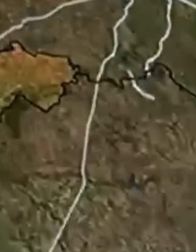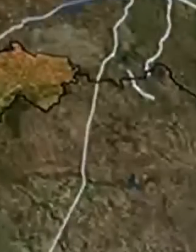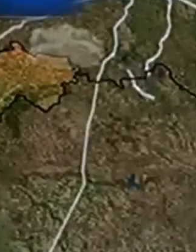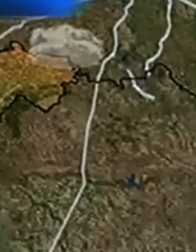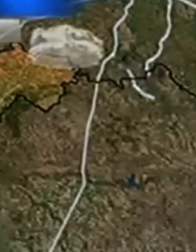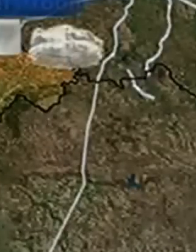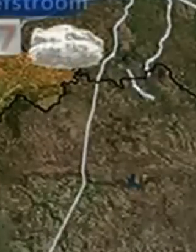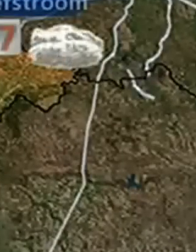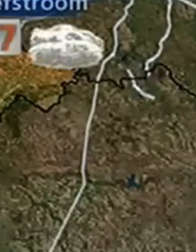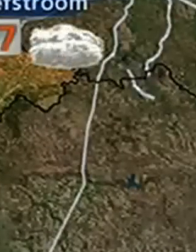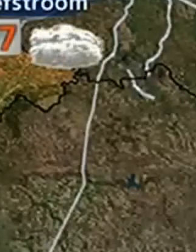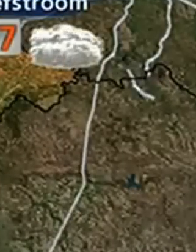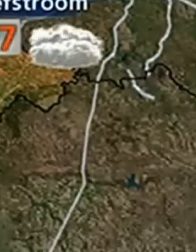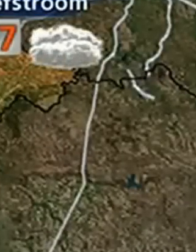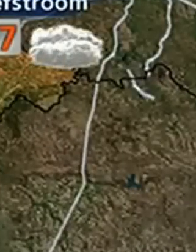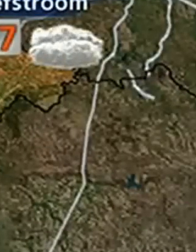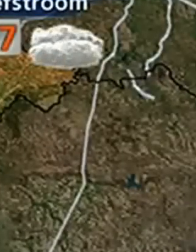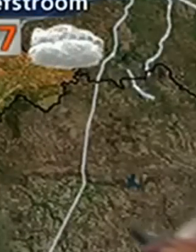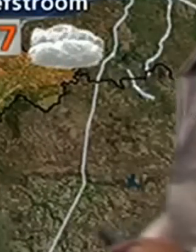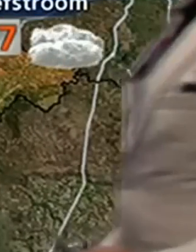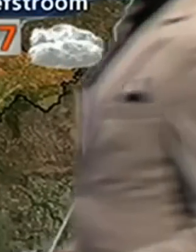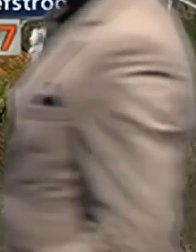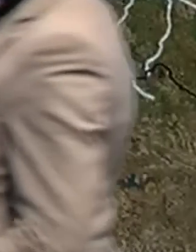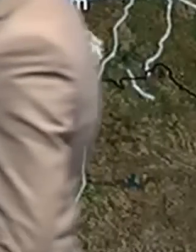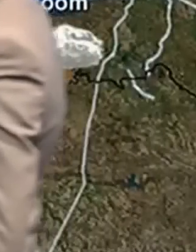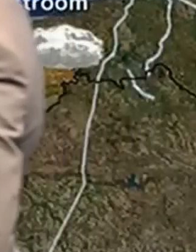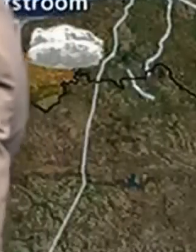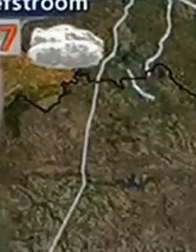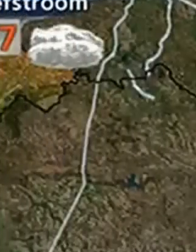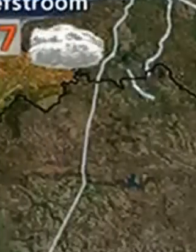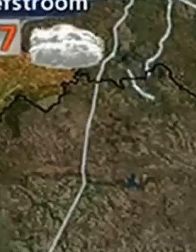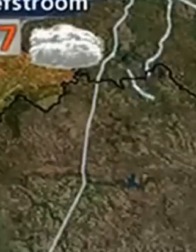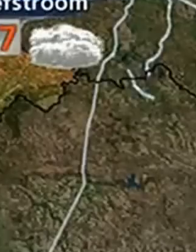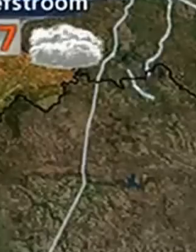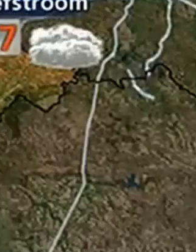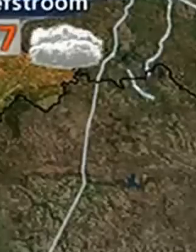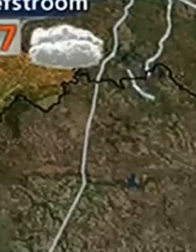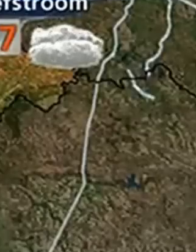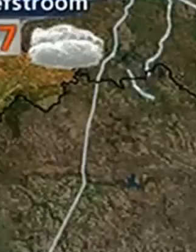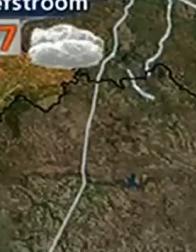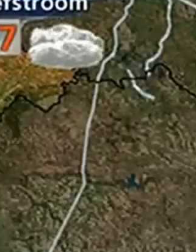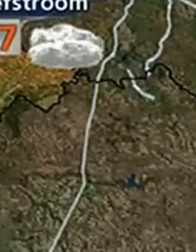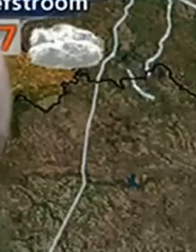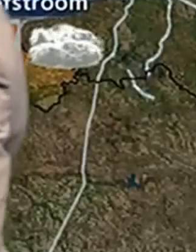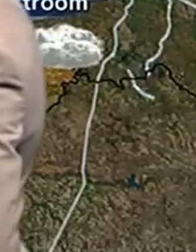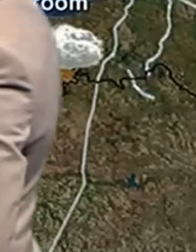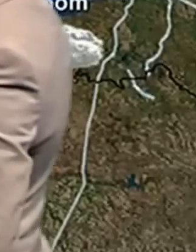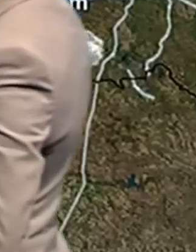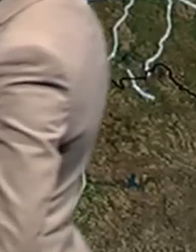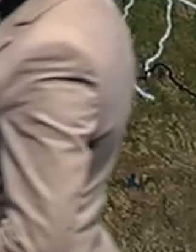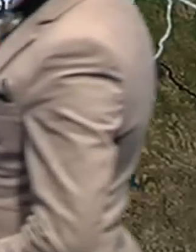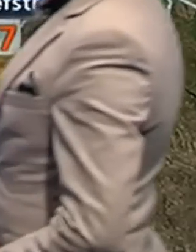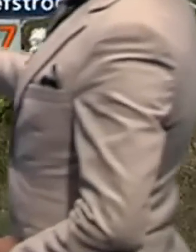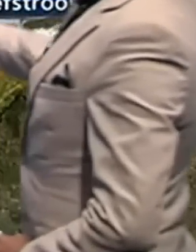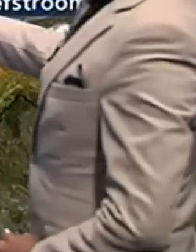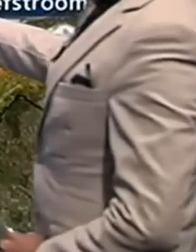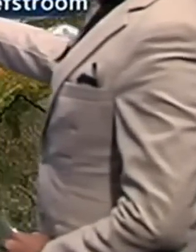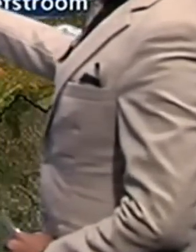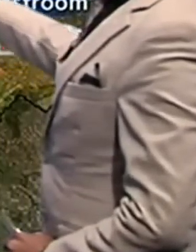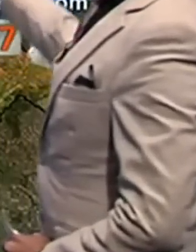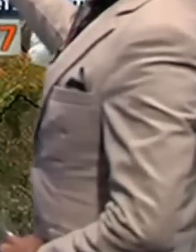magareng ka Northwest province ka moka go bontšha go tla ba go apešitše maru makabakabana dikarolo tša gona ka kola Mahikeng Zusarenek le dikarolo tša gona ka kola Bloemhof